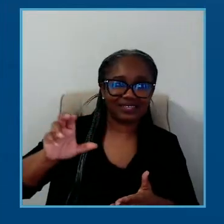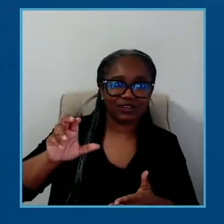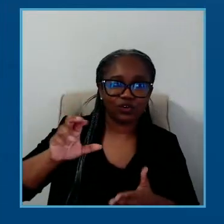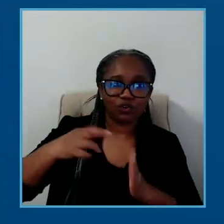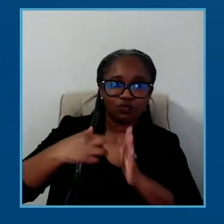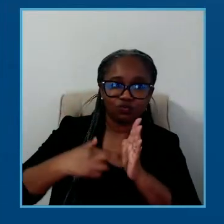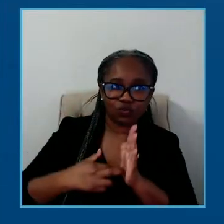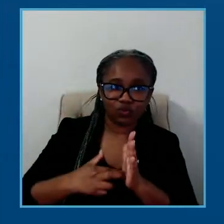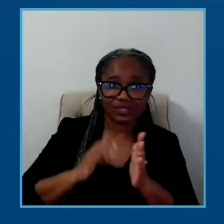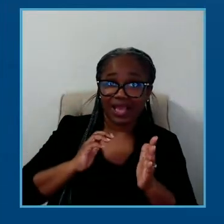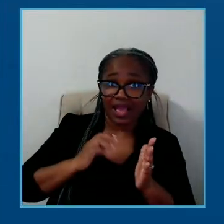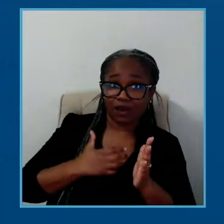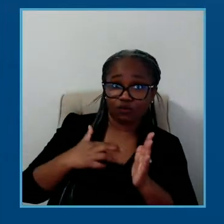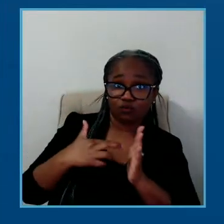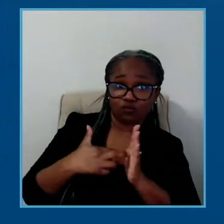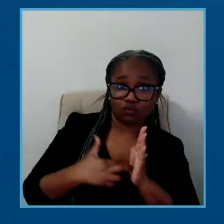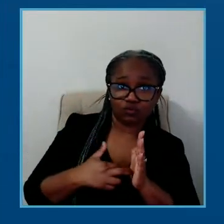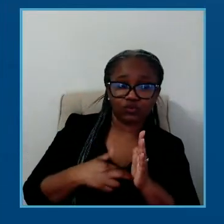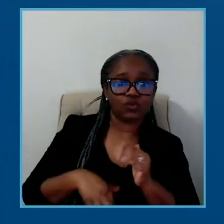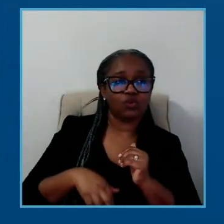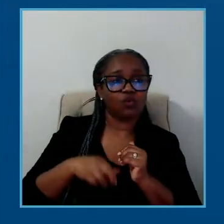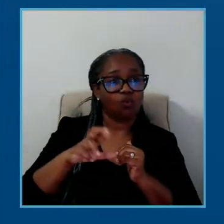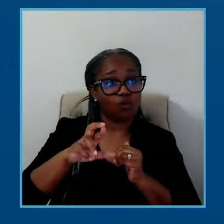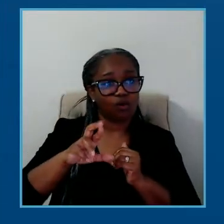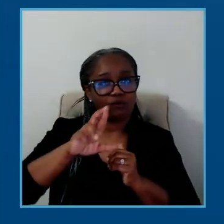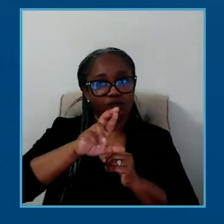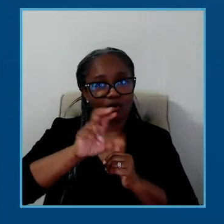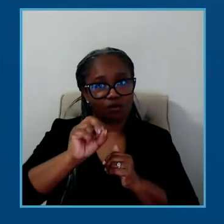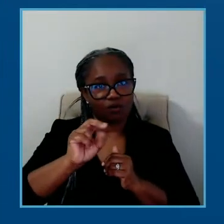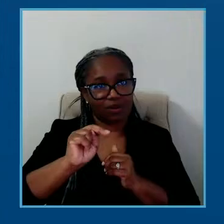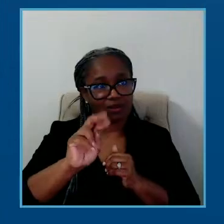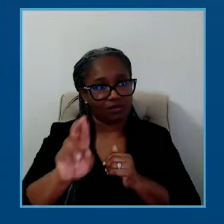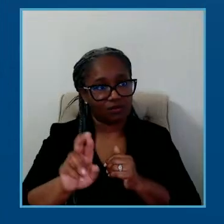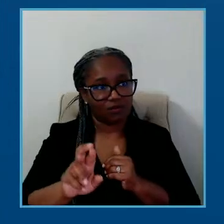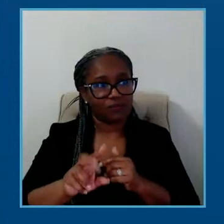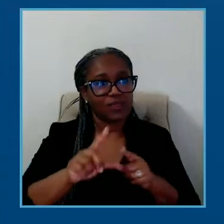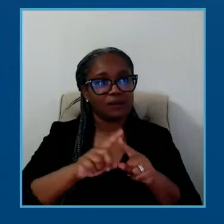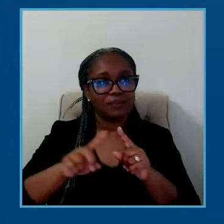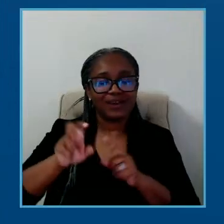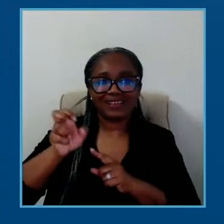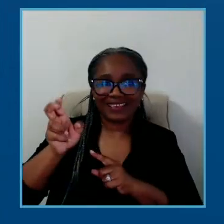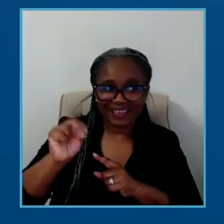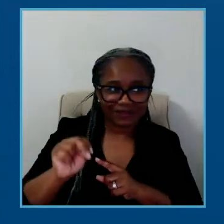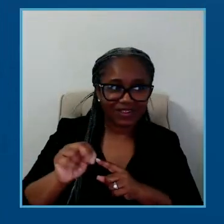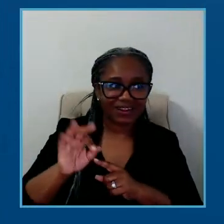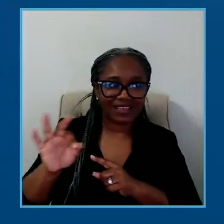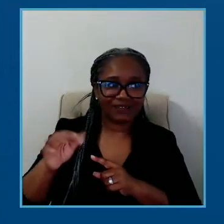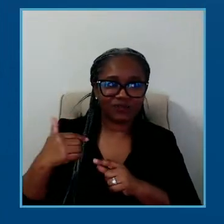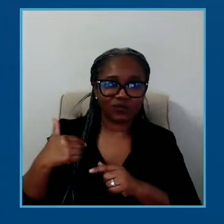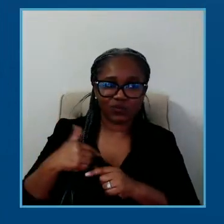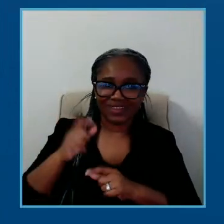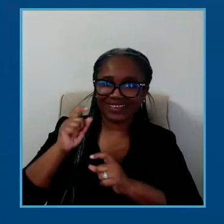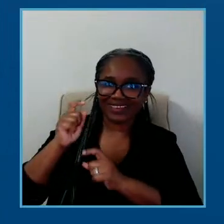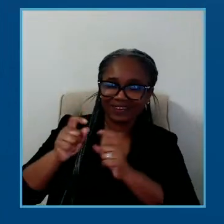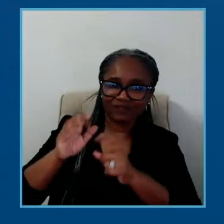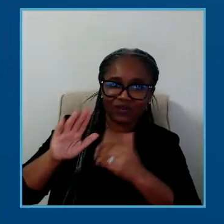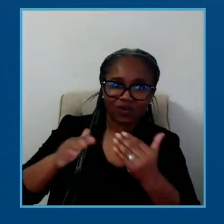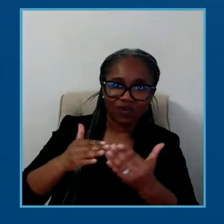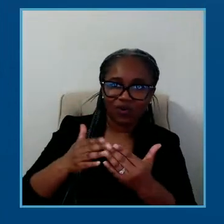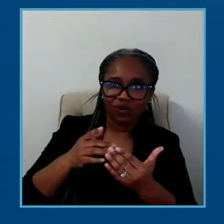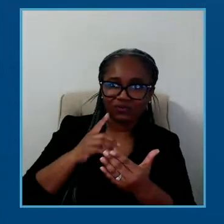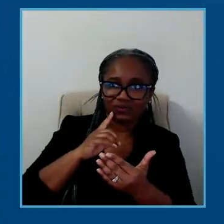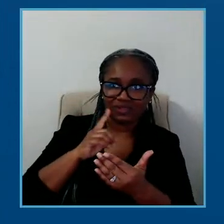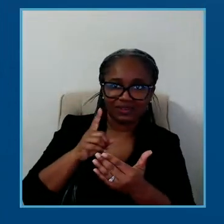we grant all the allegations made by the challenger, with Jane Kleb's election as ASDC chair, we must